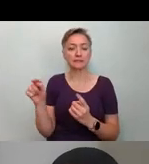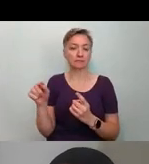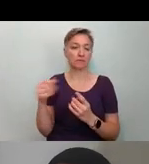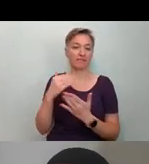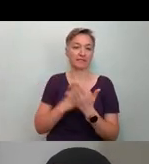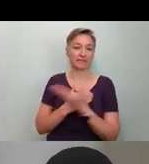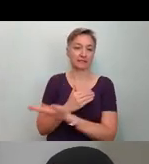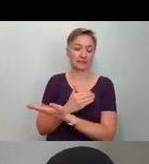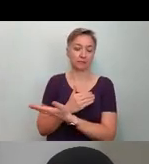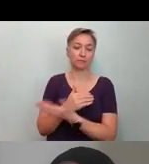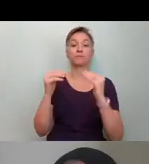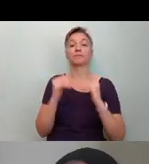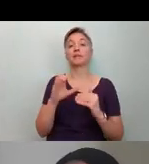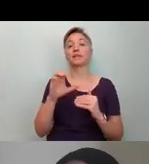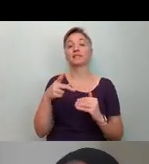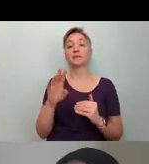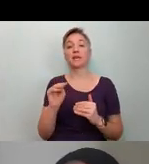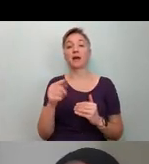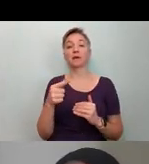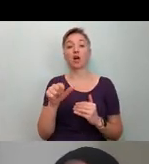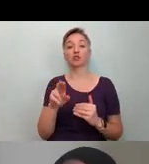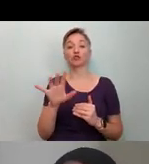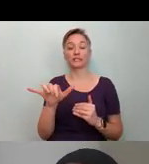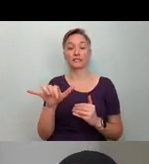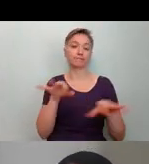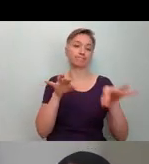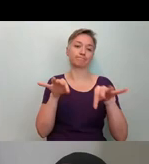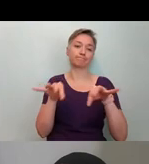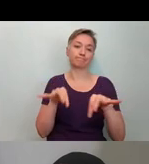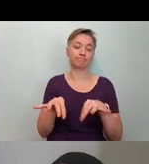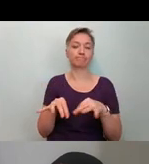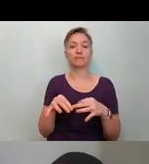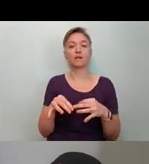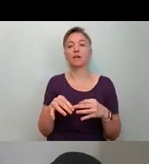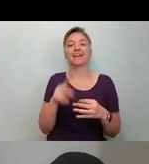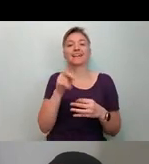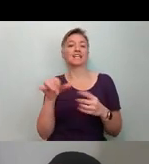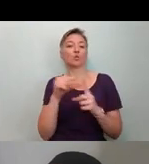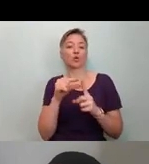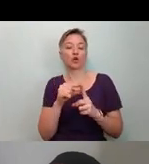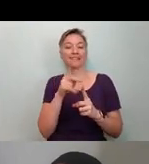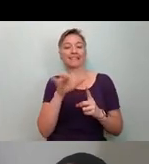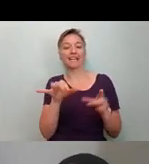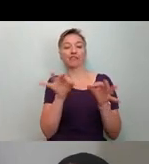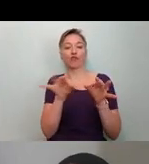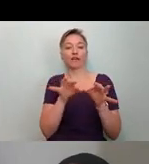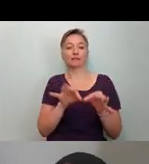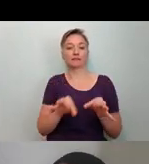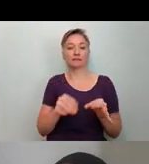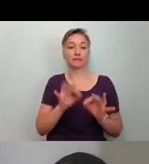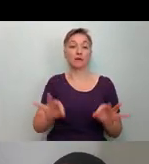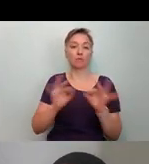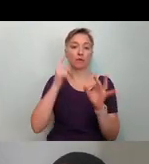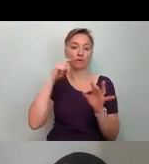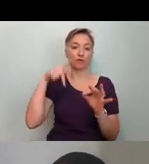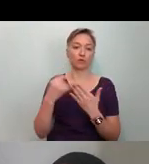have a CPM glossary there, which helps you to kind of learn some of the key words and phrases that are really key to this project. Some of